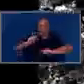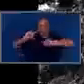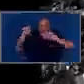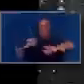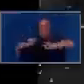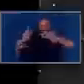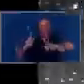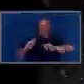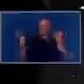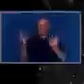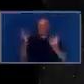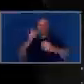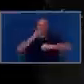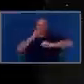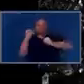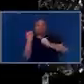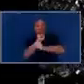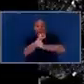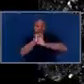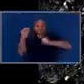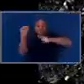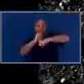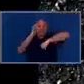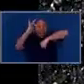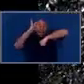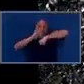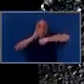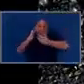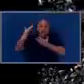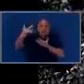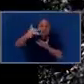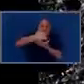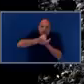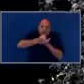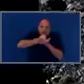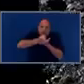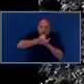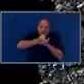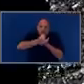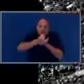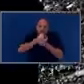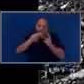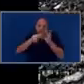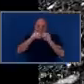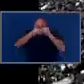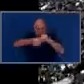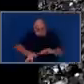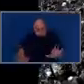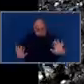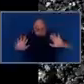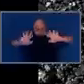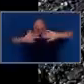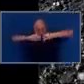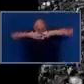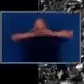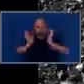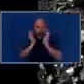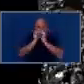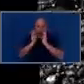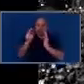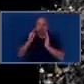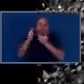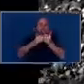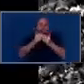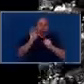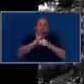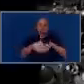the actual TAG-SAM collection event at Bennu. So even though we have done hundreds of tests on the ground and